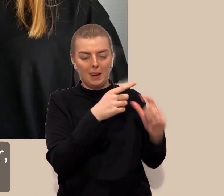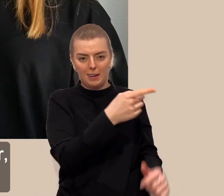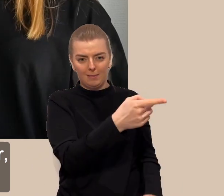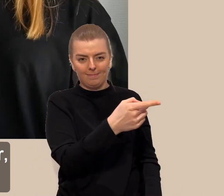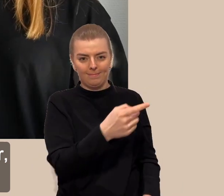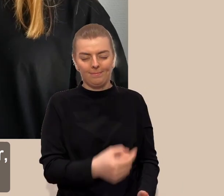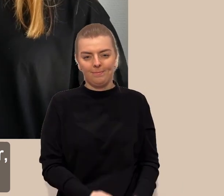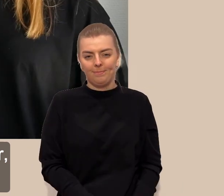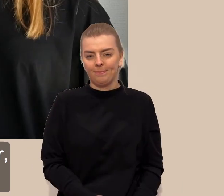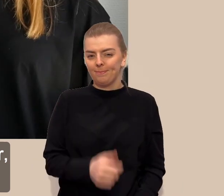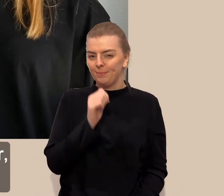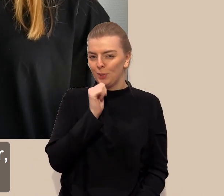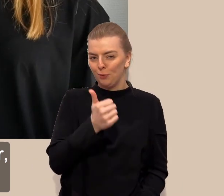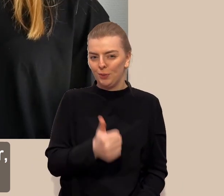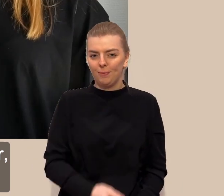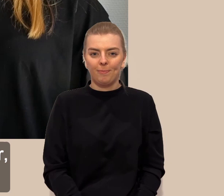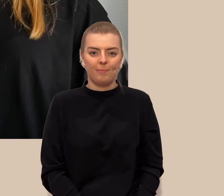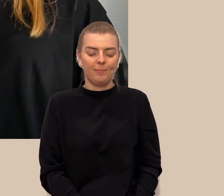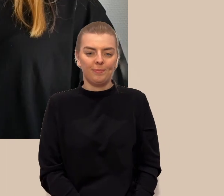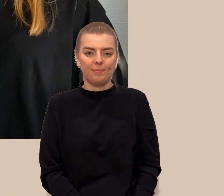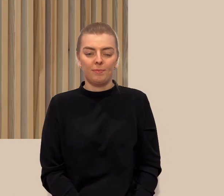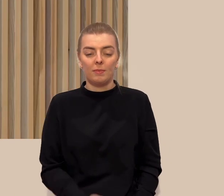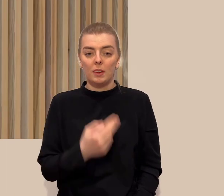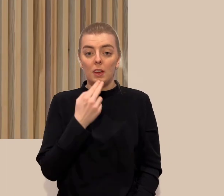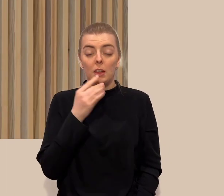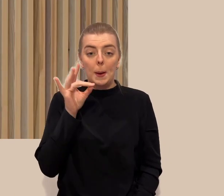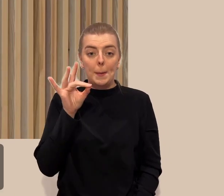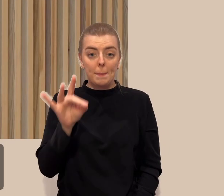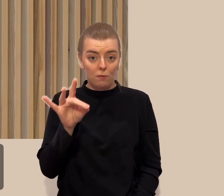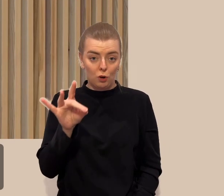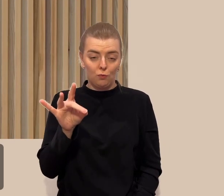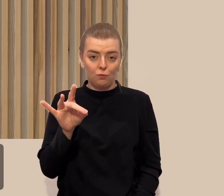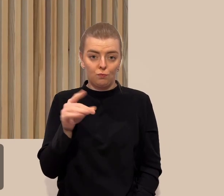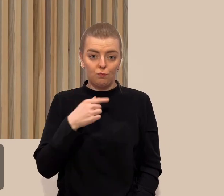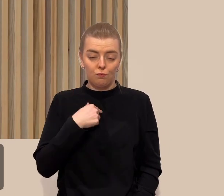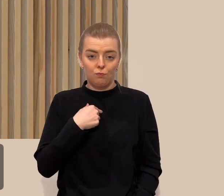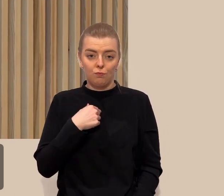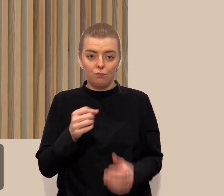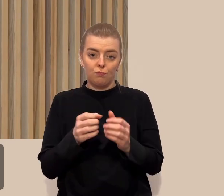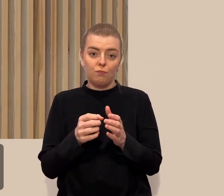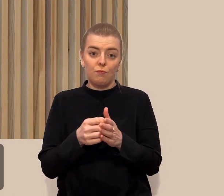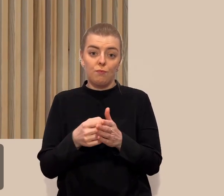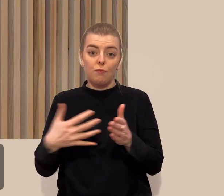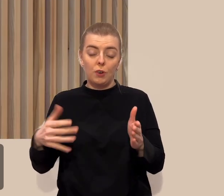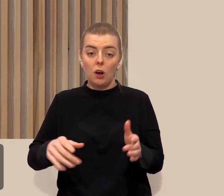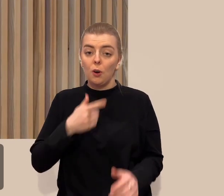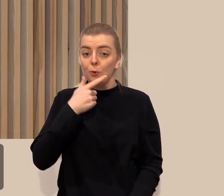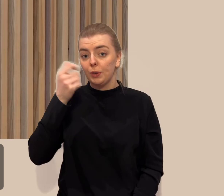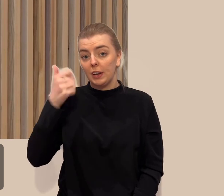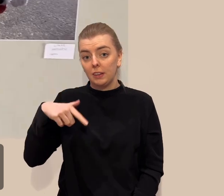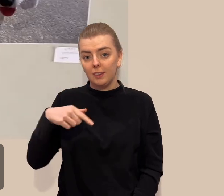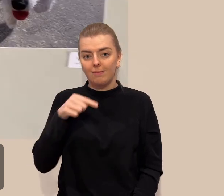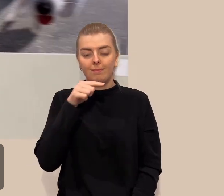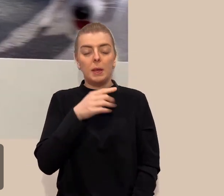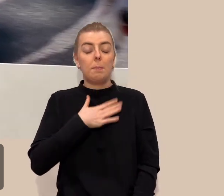me. That's pretty cool. I My name Pavlov Boloshov from Lviv, Ukraine. That's my